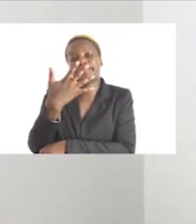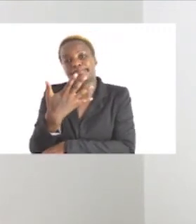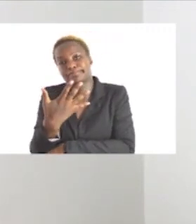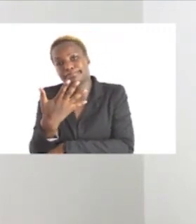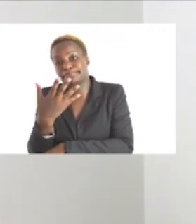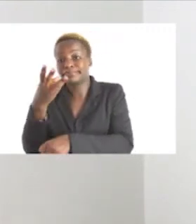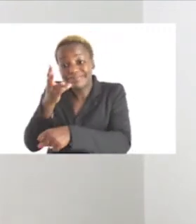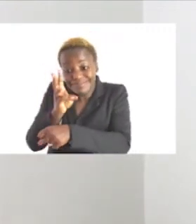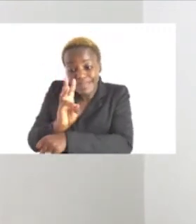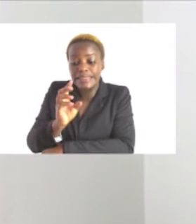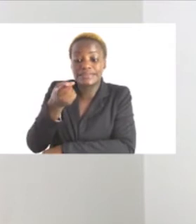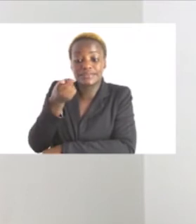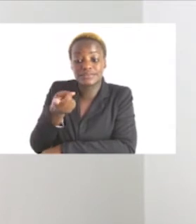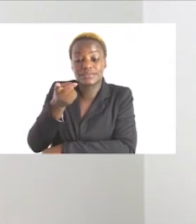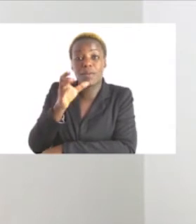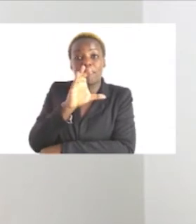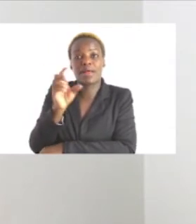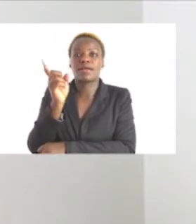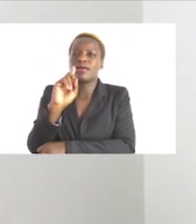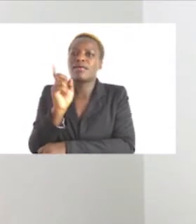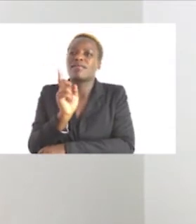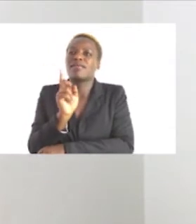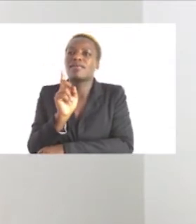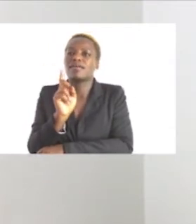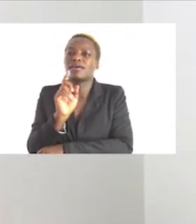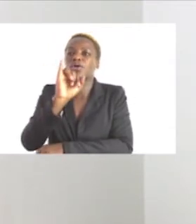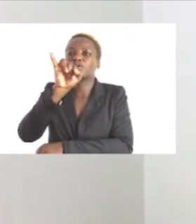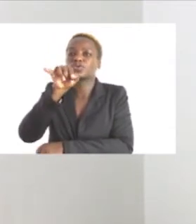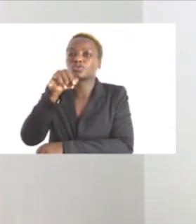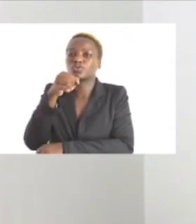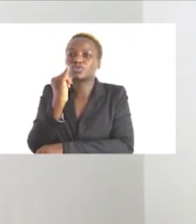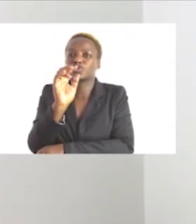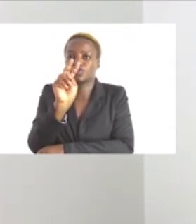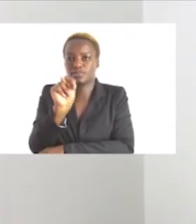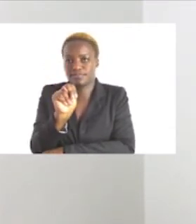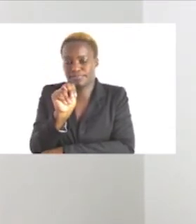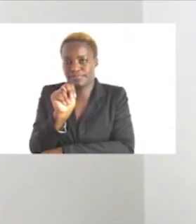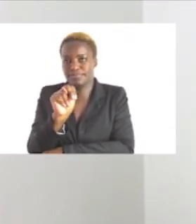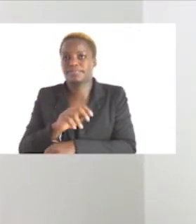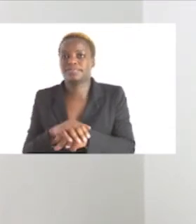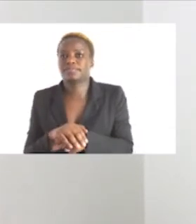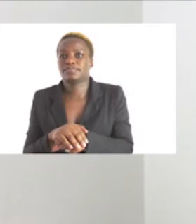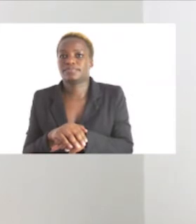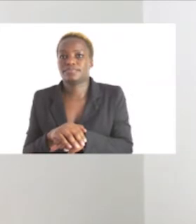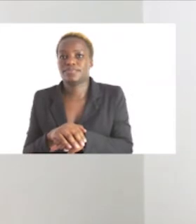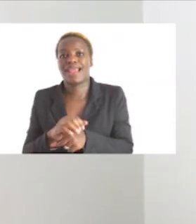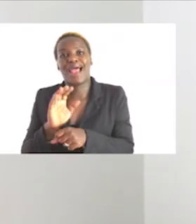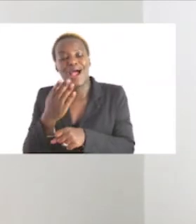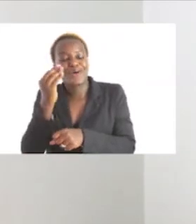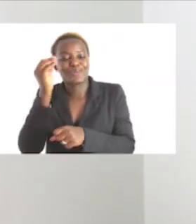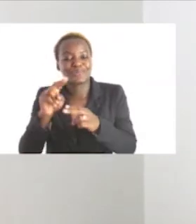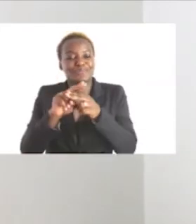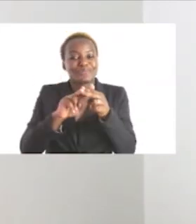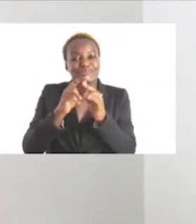5, 6. So the 6th month of the year will be a June. Very good. So that is how you play around with